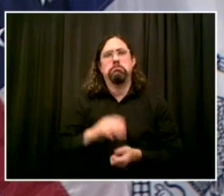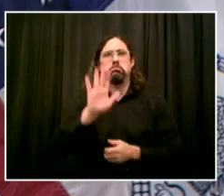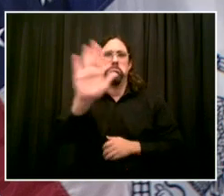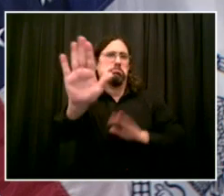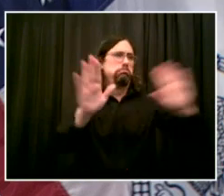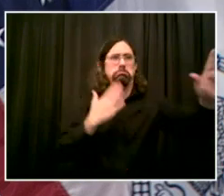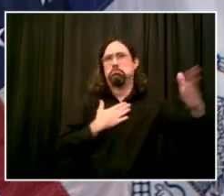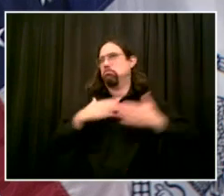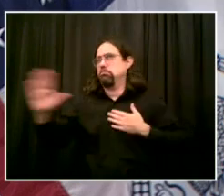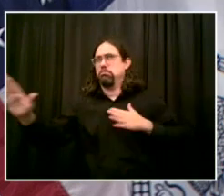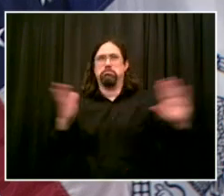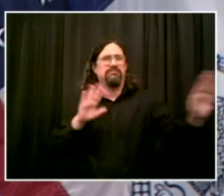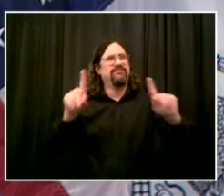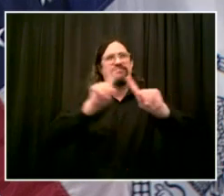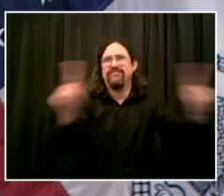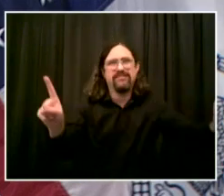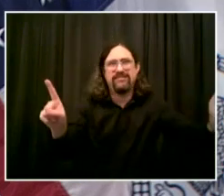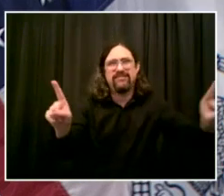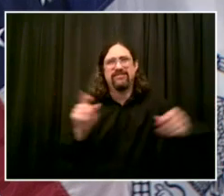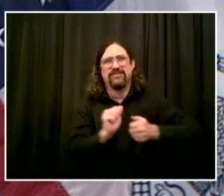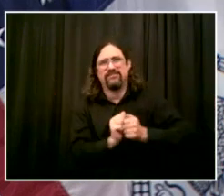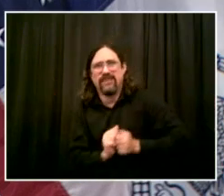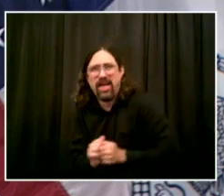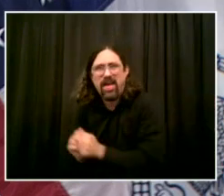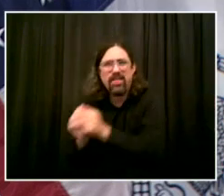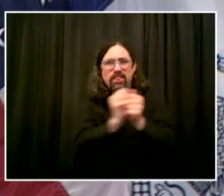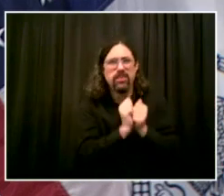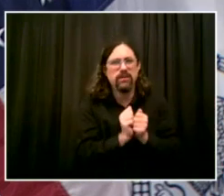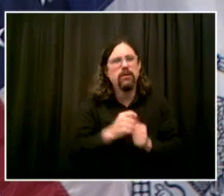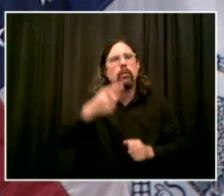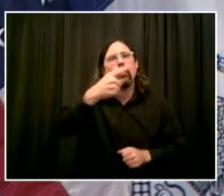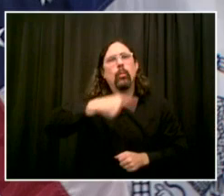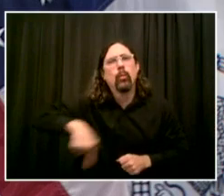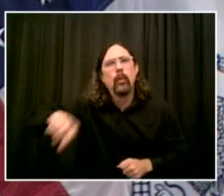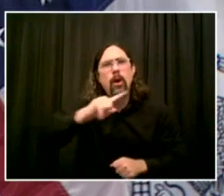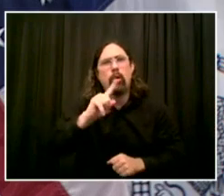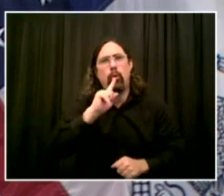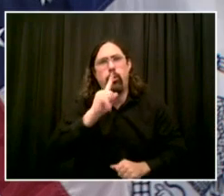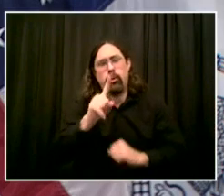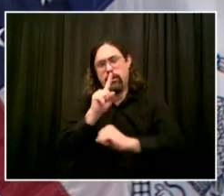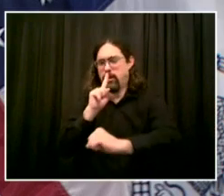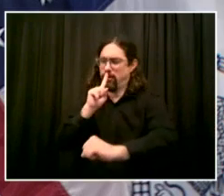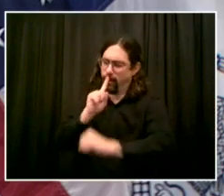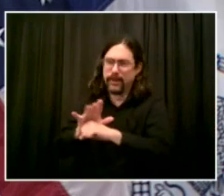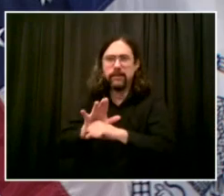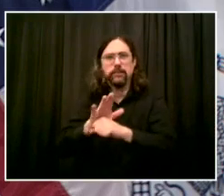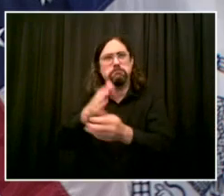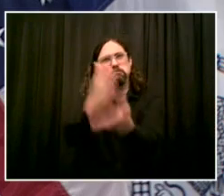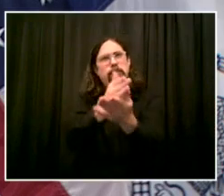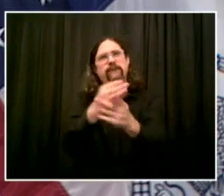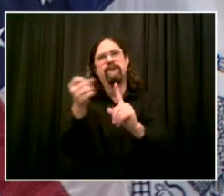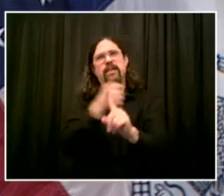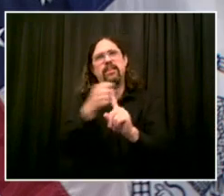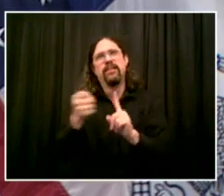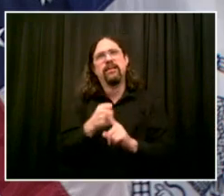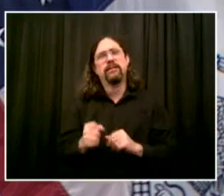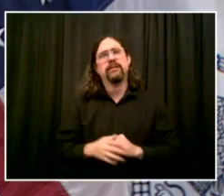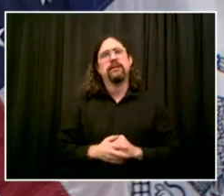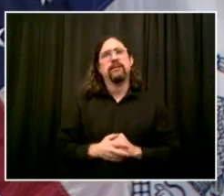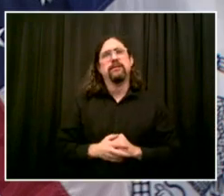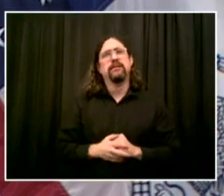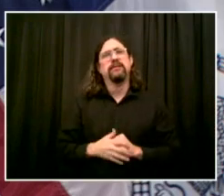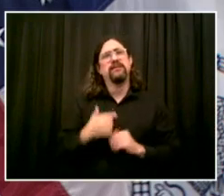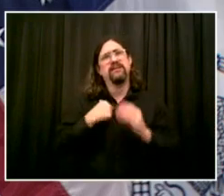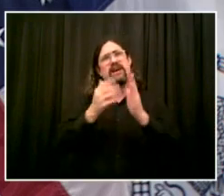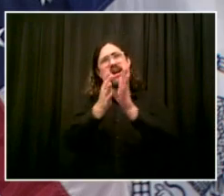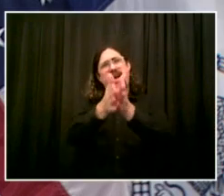are engaging communities to do it, because the police cannot do it alone, please make sure that message gets through too. I stood with